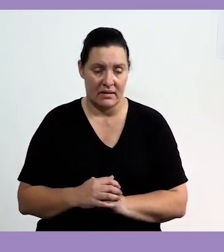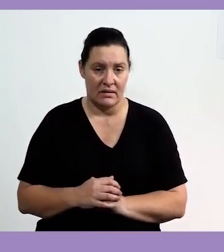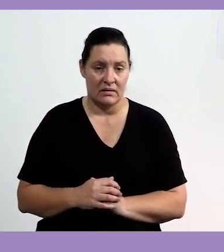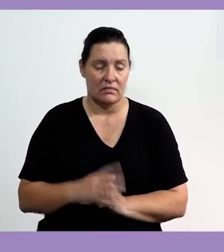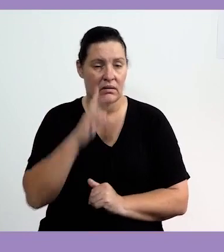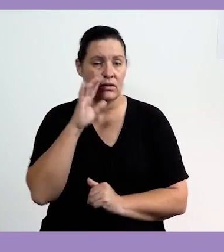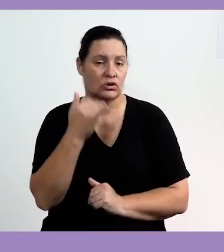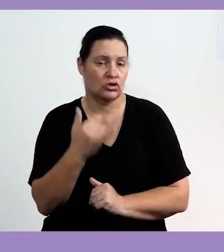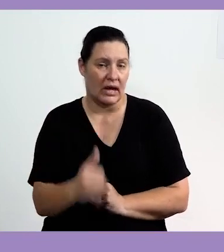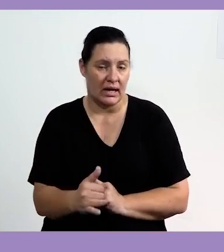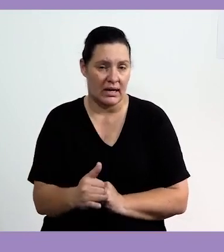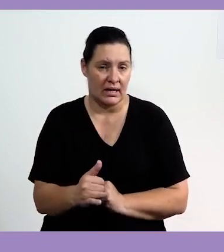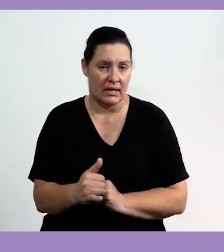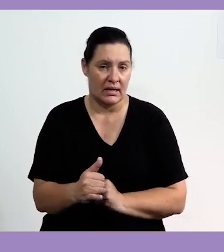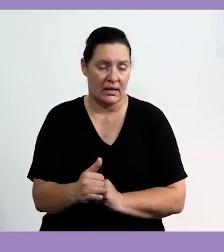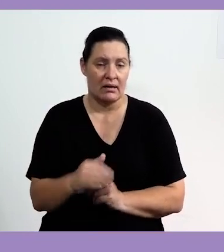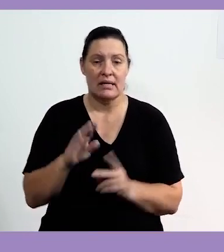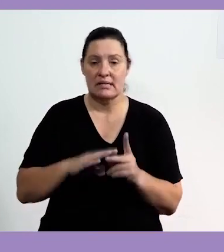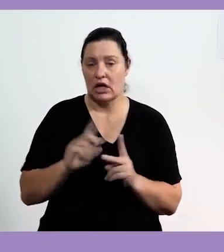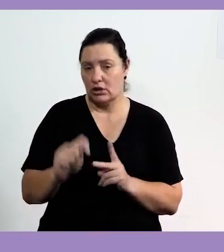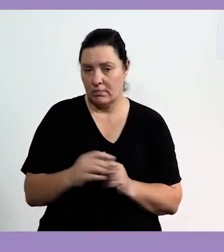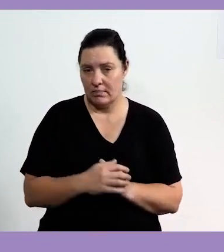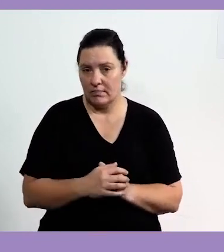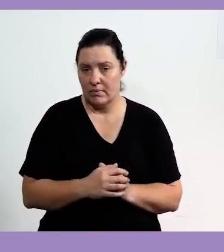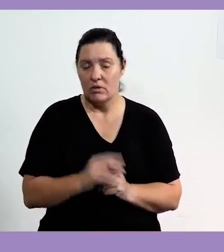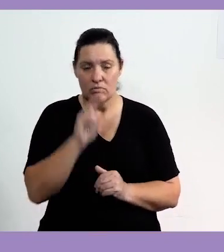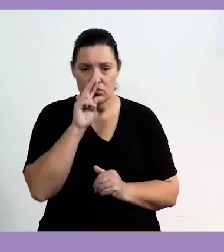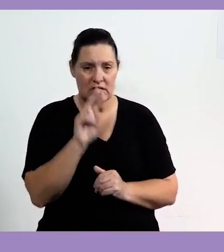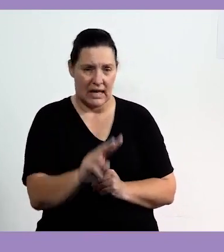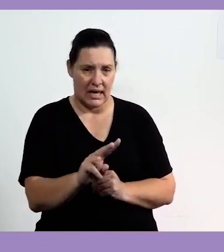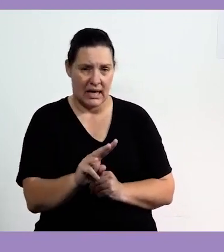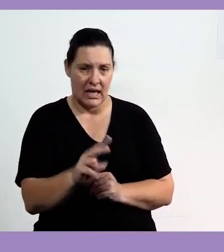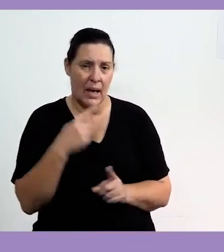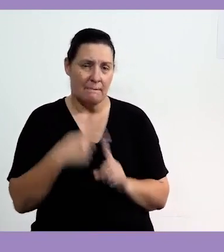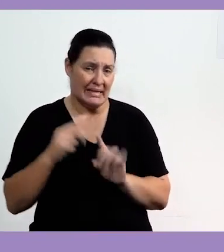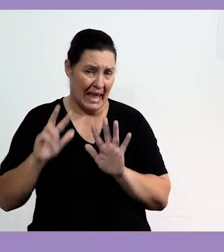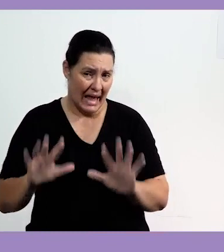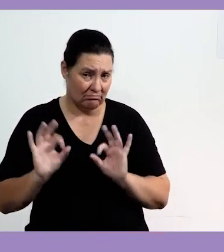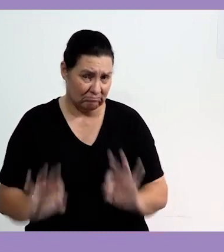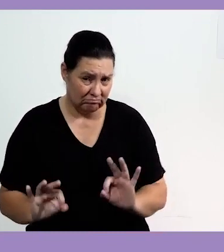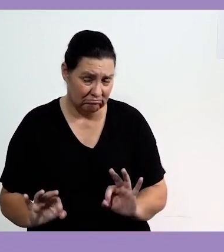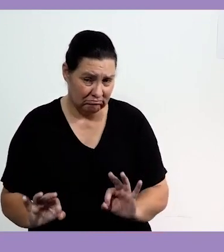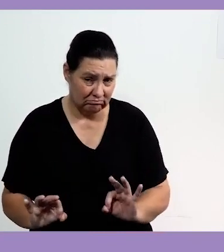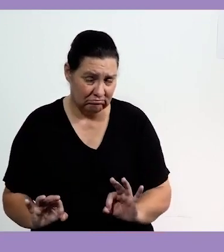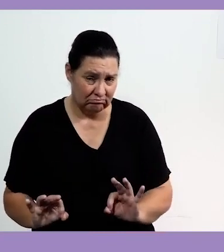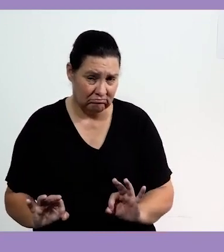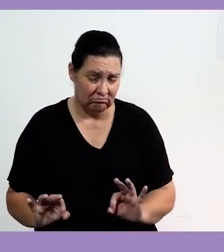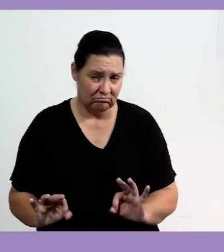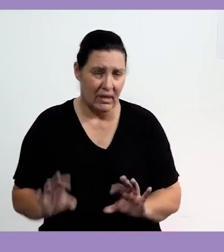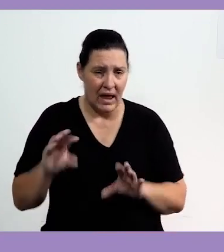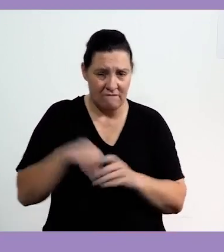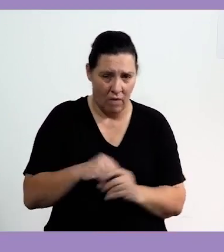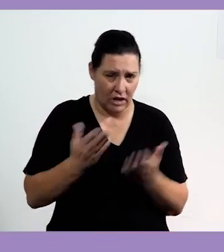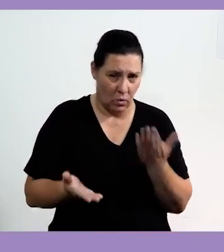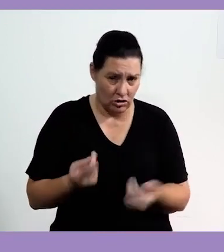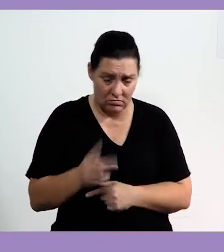5. So let's just check with the second term to see if that plus 8 is